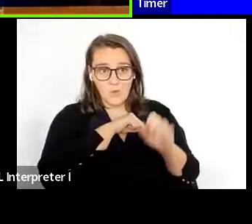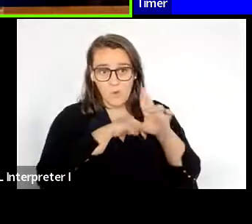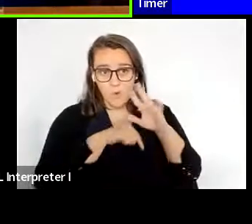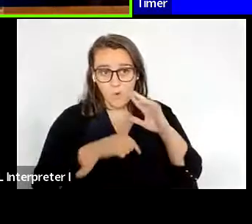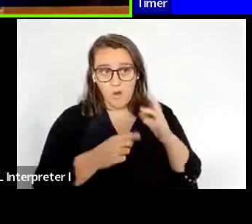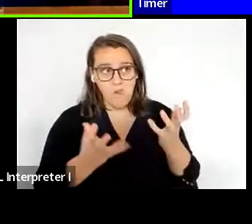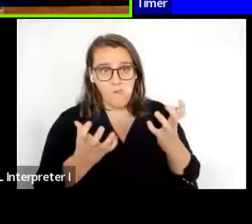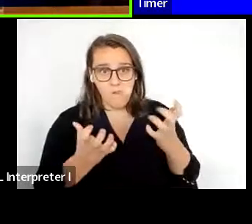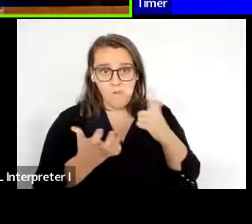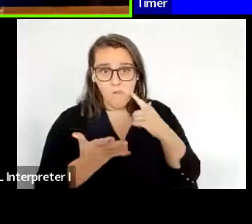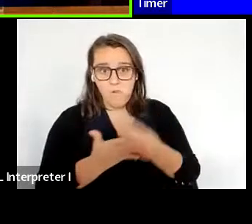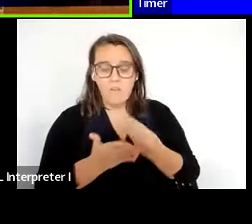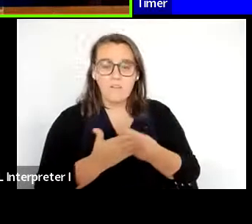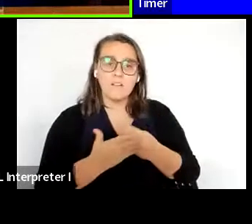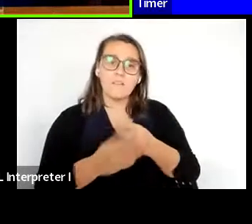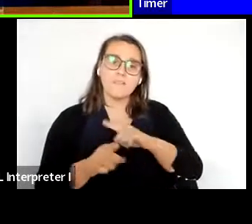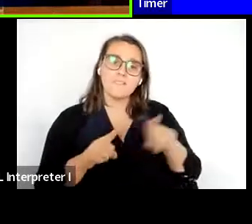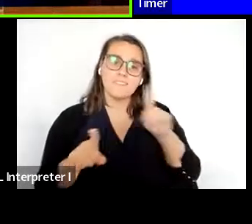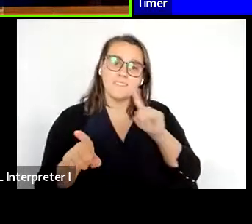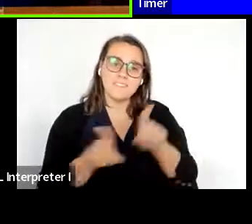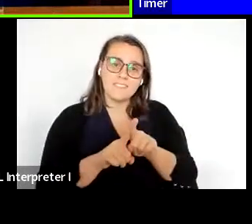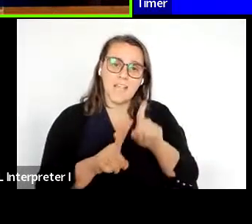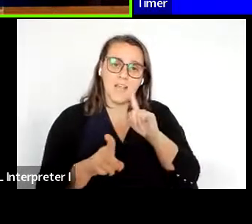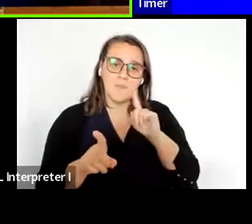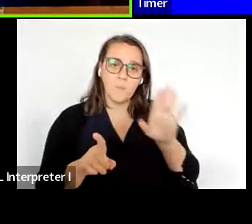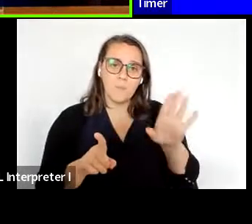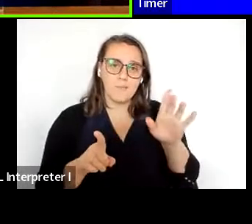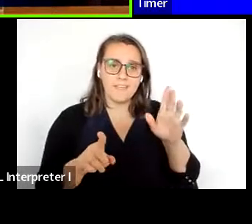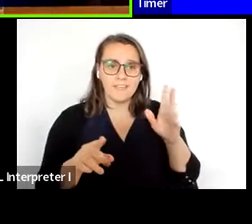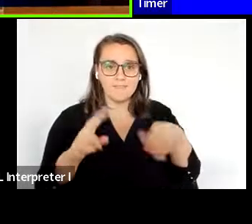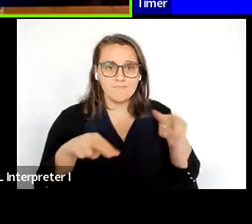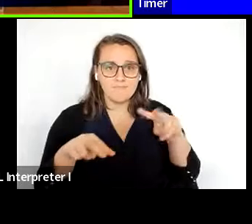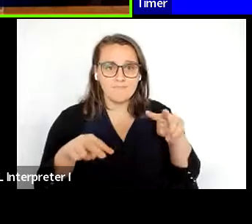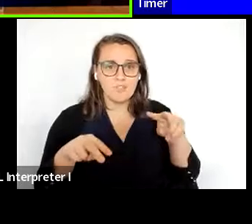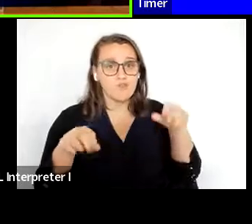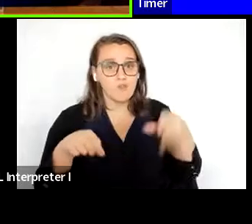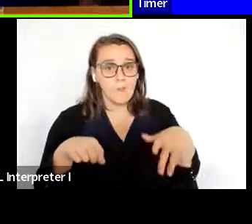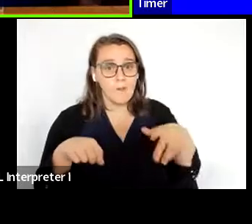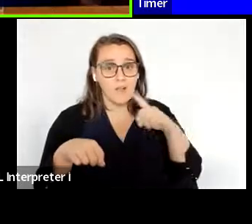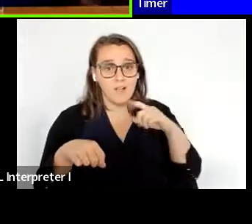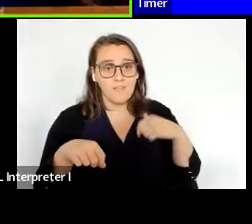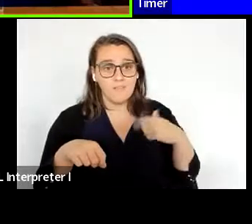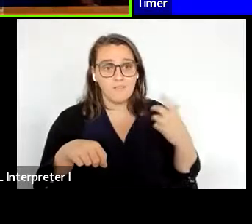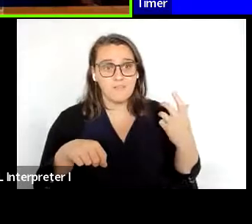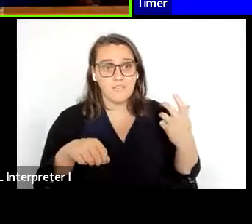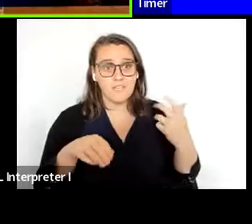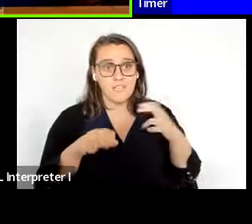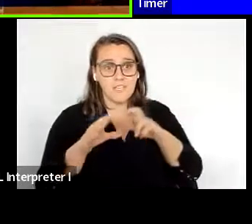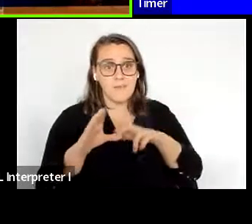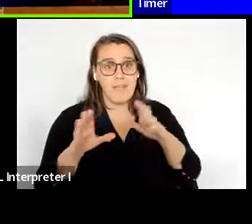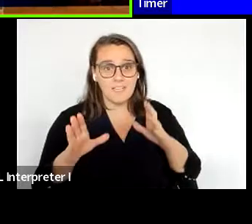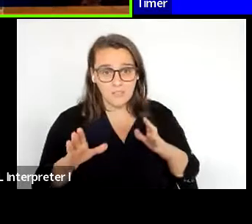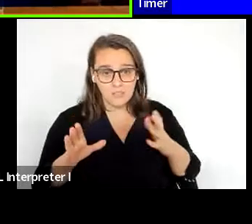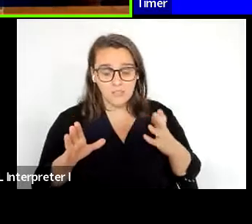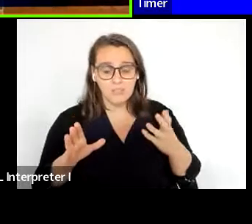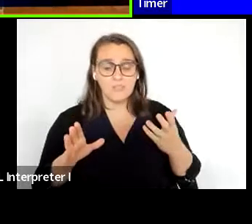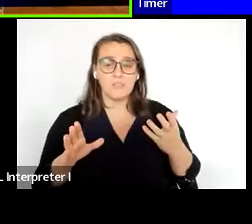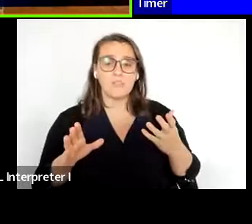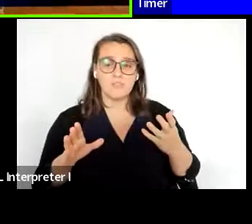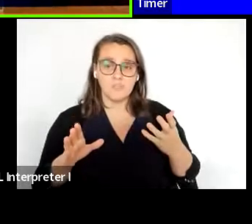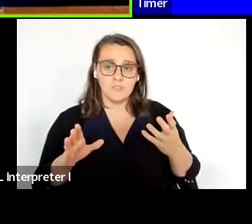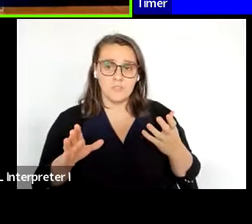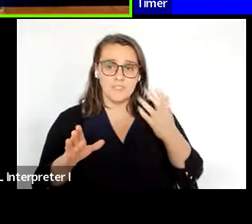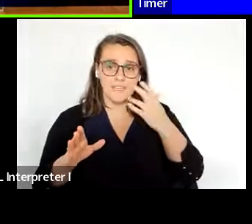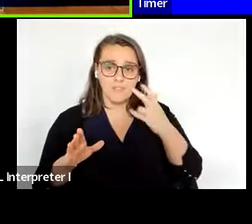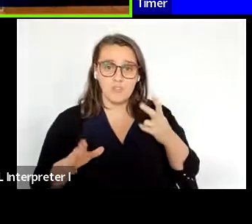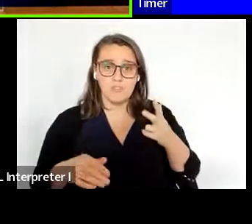in the same way that they would be regulating. Let's say you're dropping off a passenger. You're able to stop your vehicle. You know, you're letting passengers in and